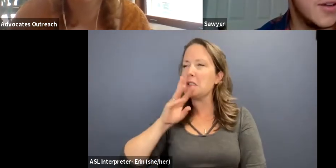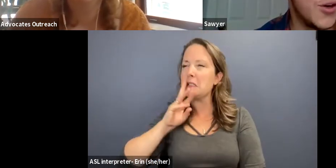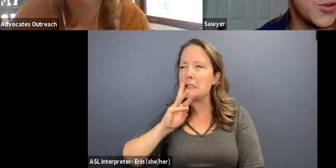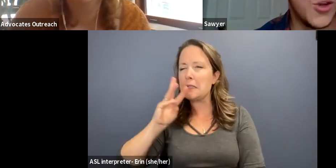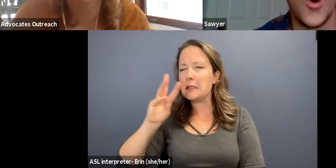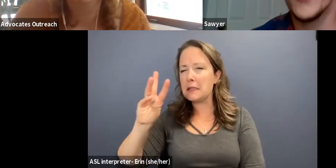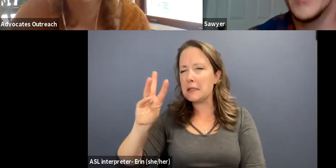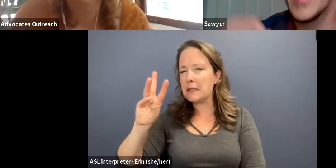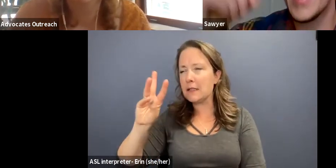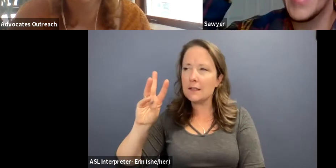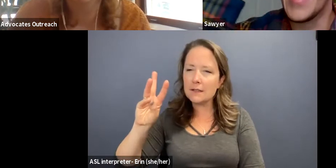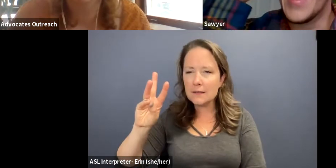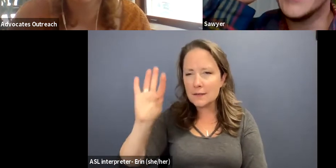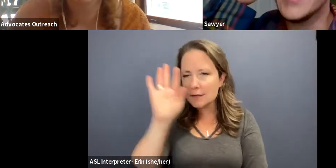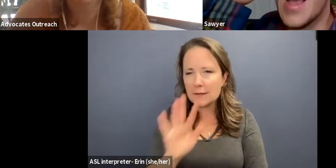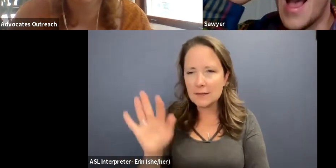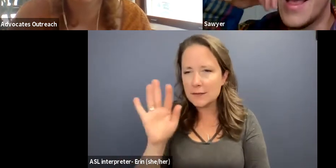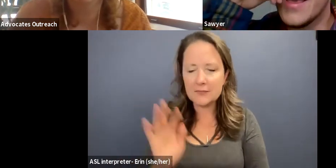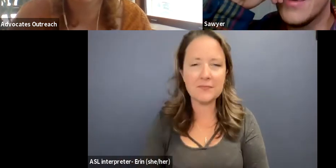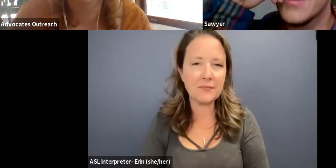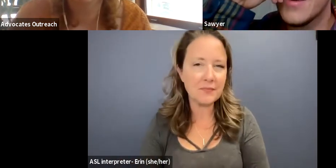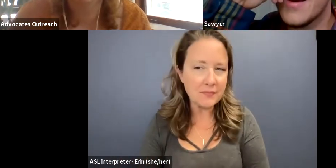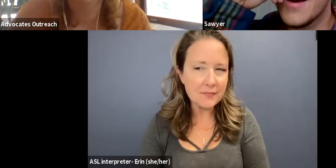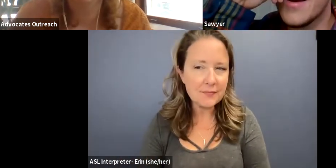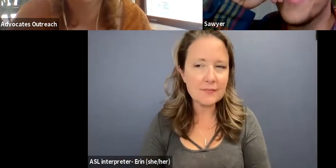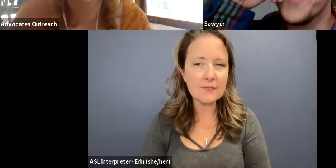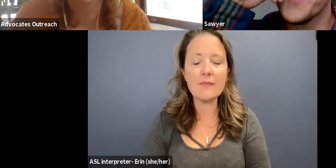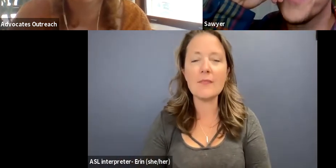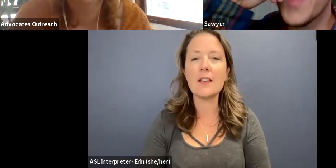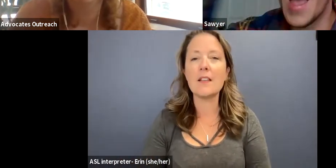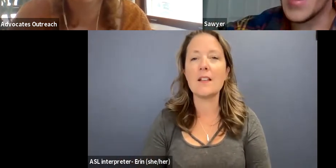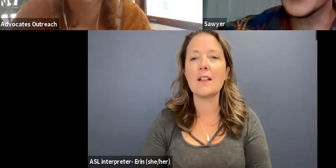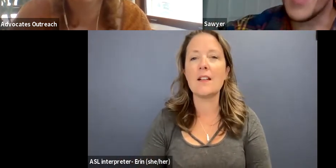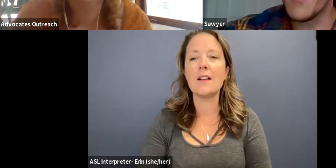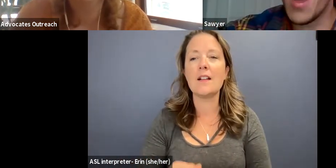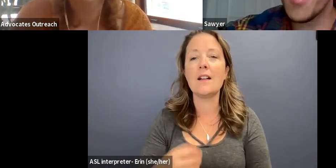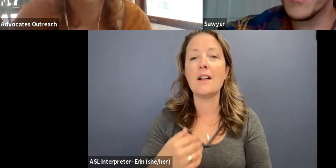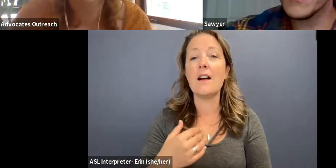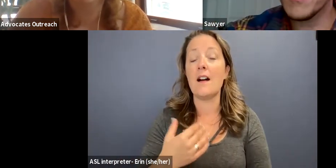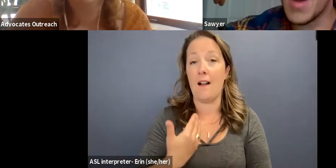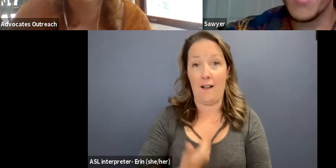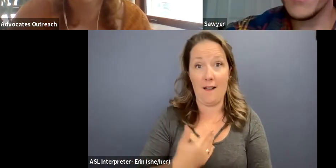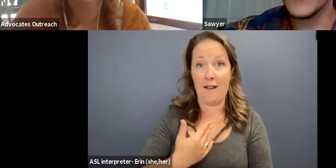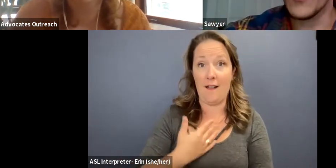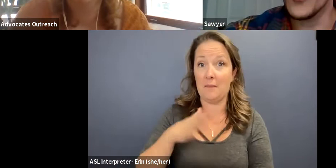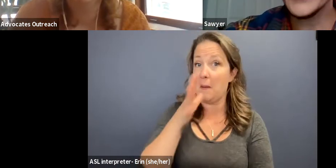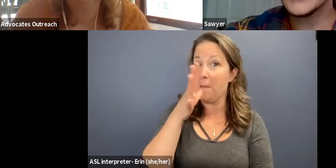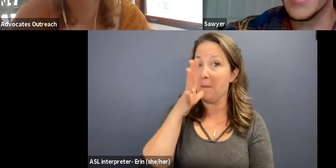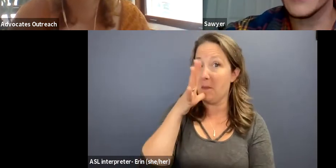for, I would say like 8 to 11.